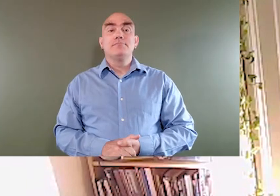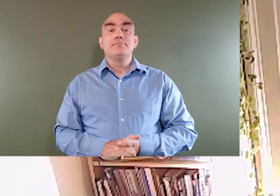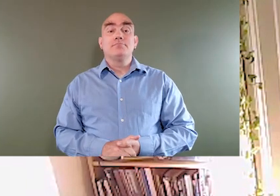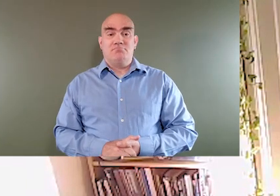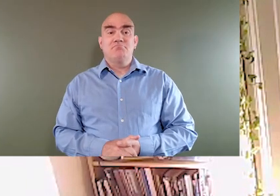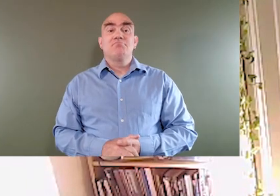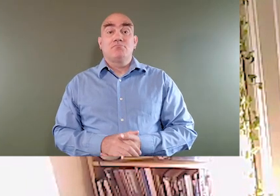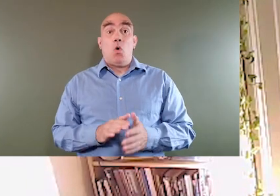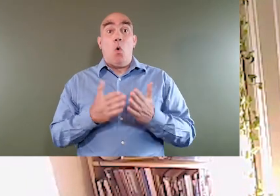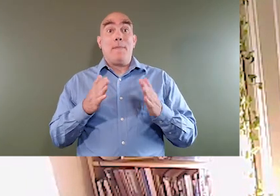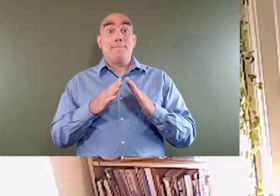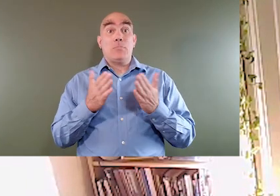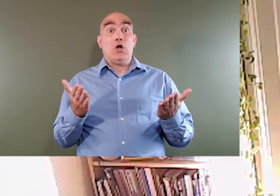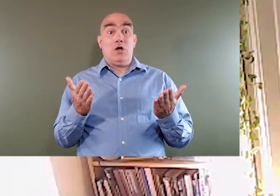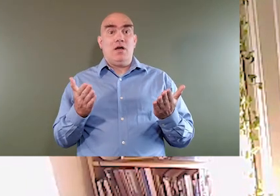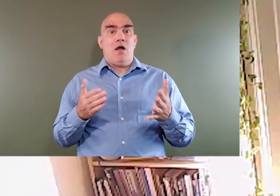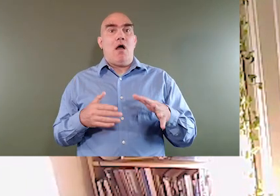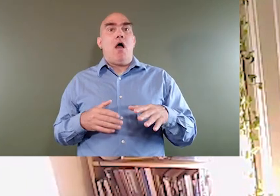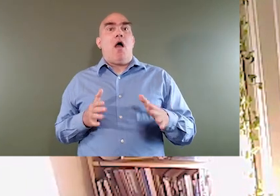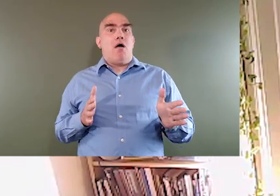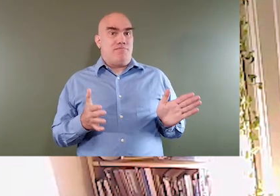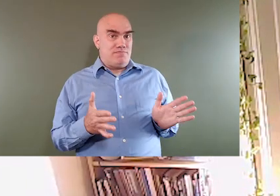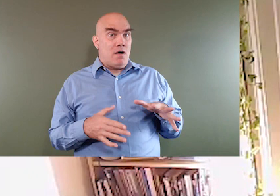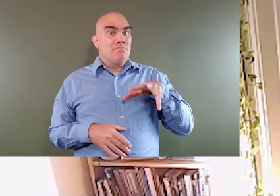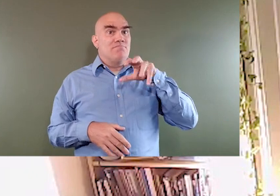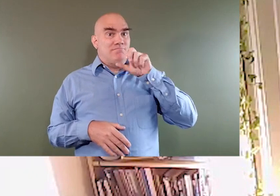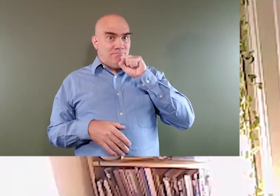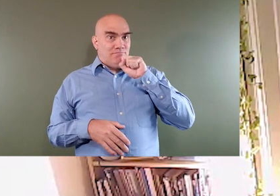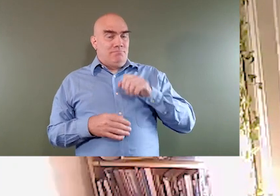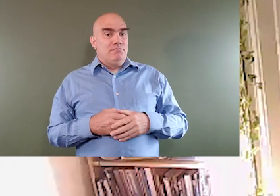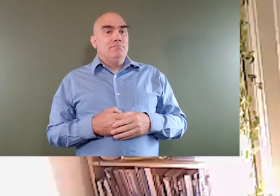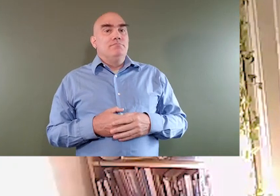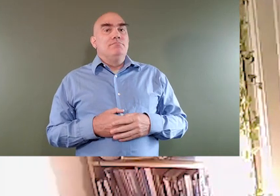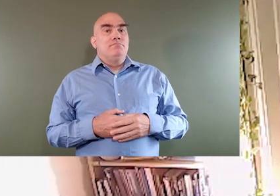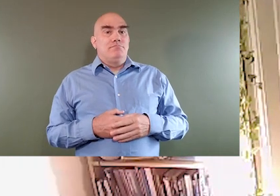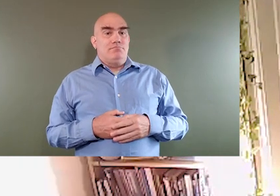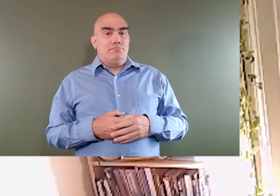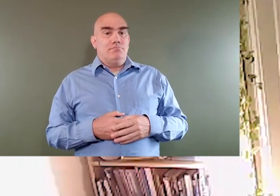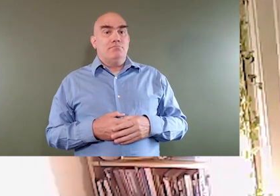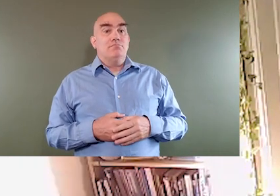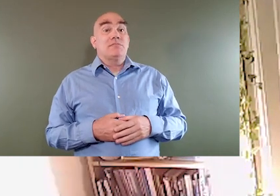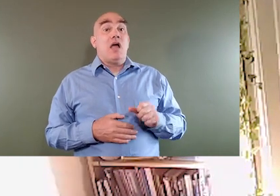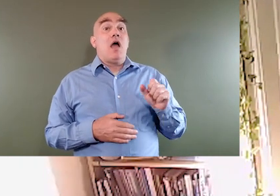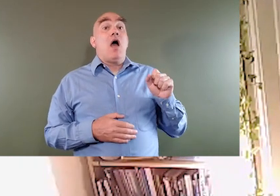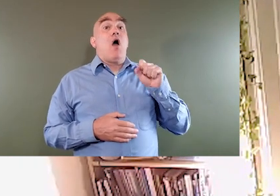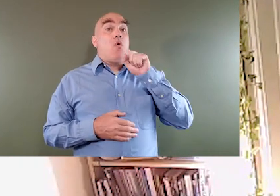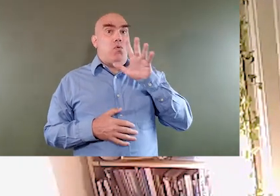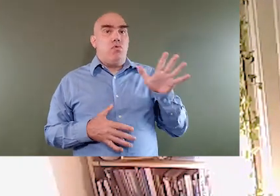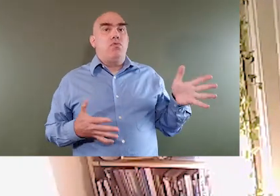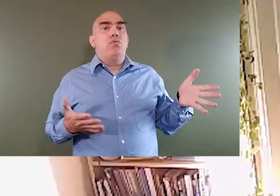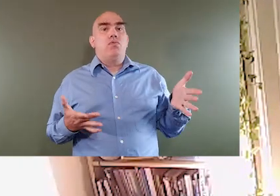Open the book, rotate, take an inhale, and then close the book on your